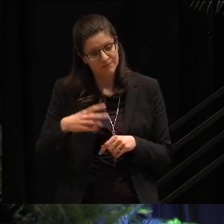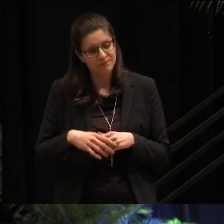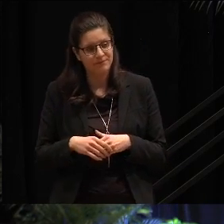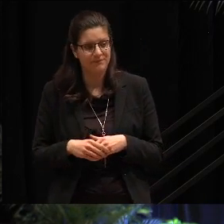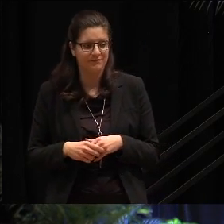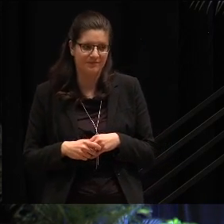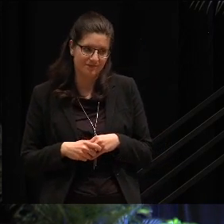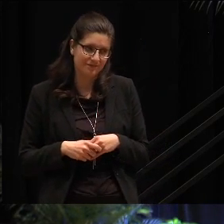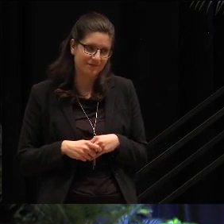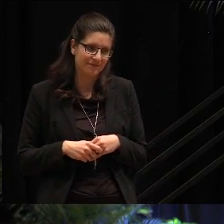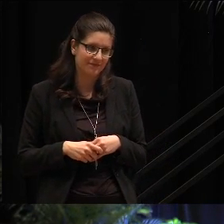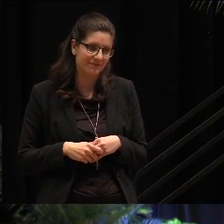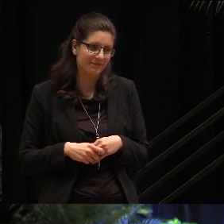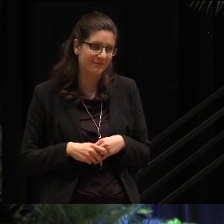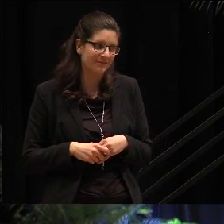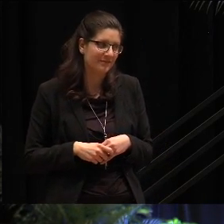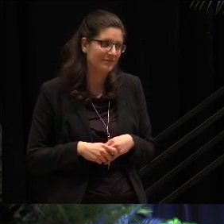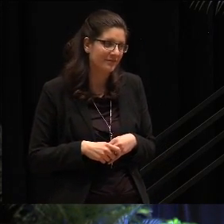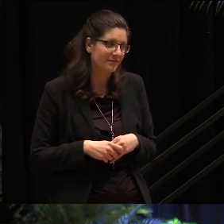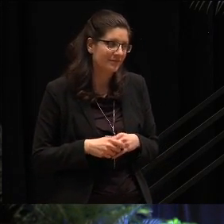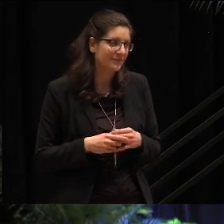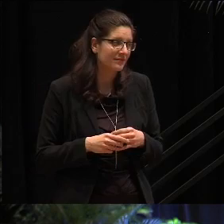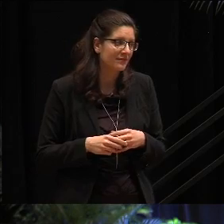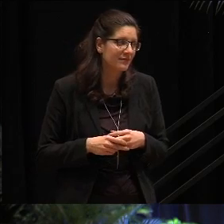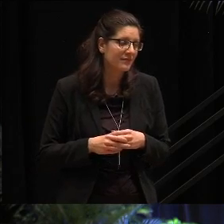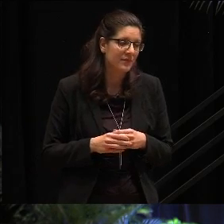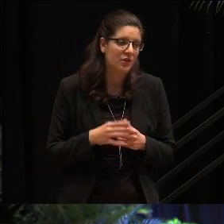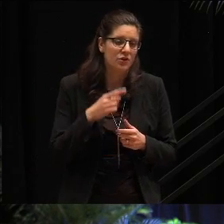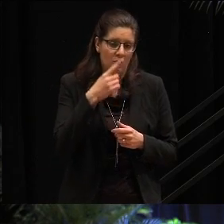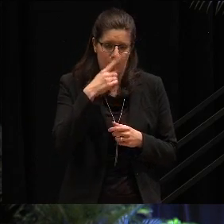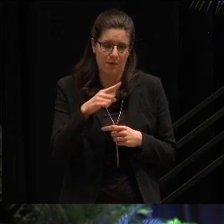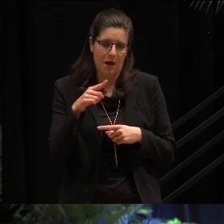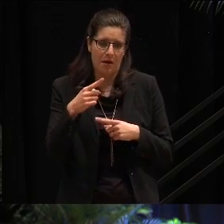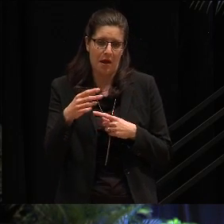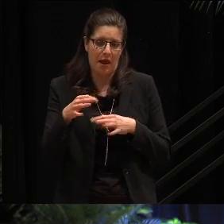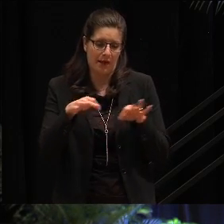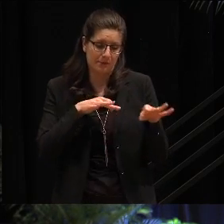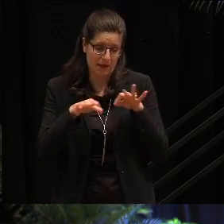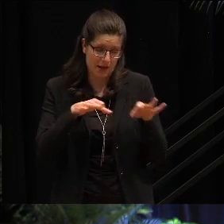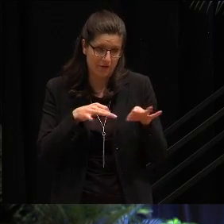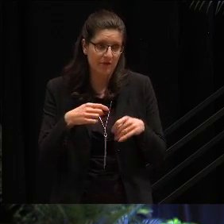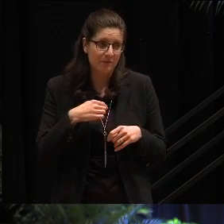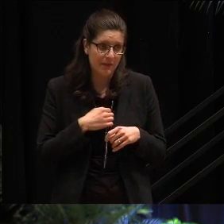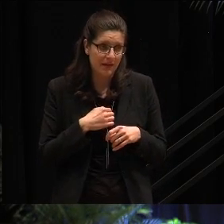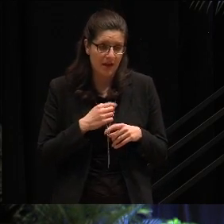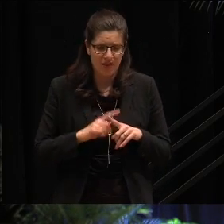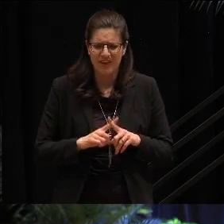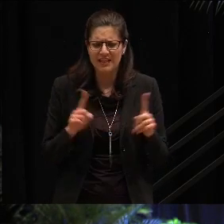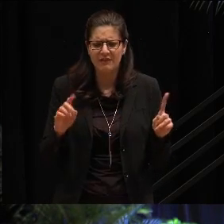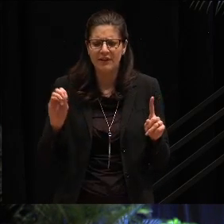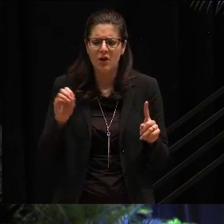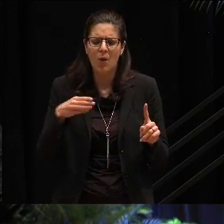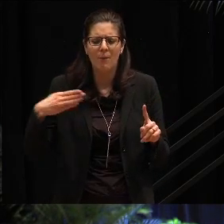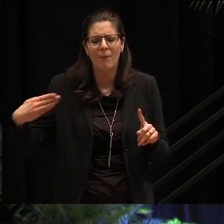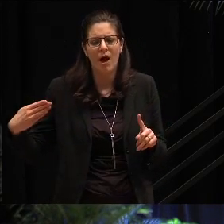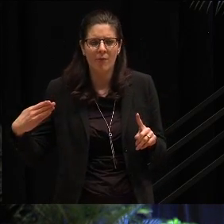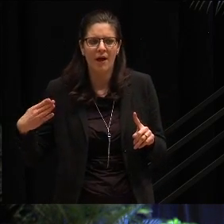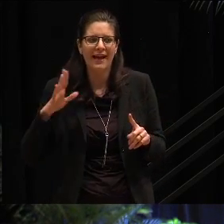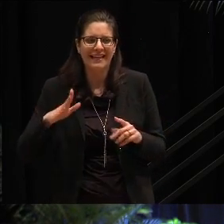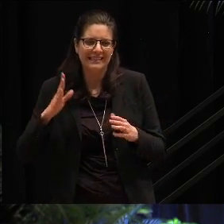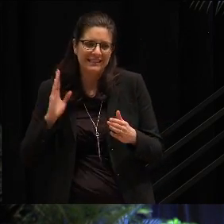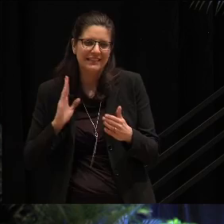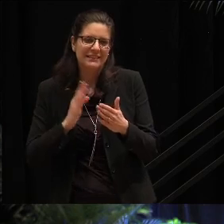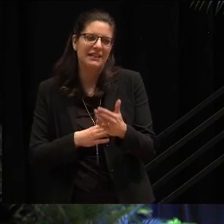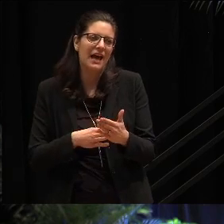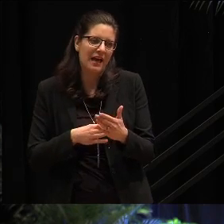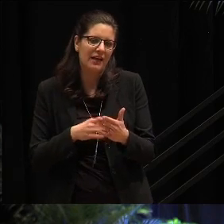then here's my question. Explain to me the difference between Barack Obama's attack